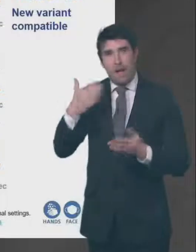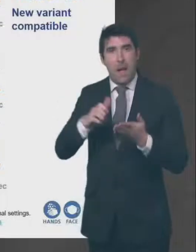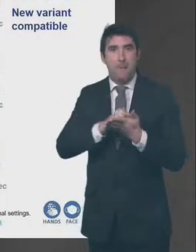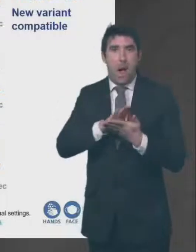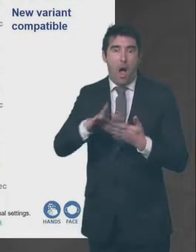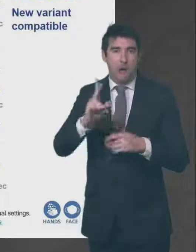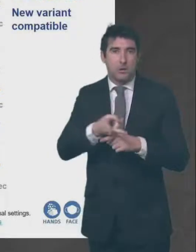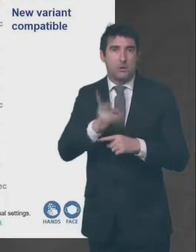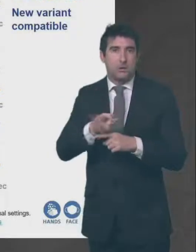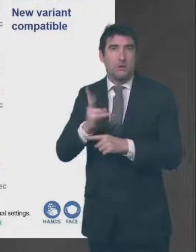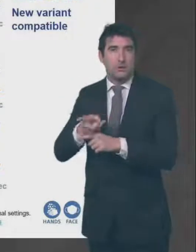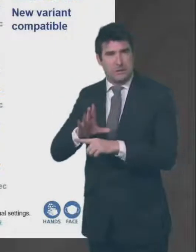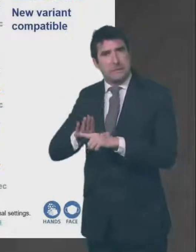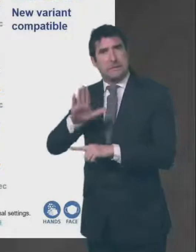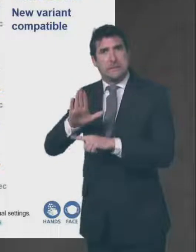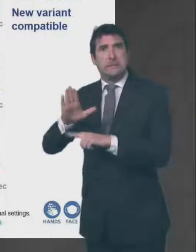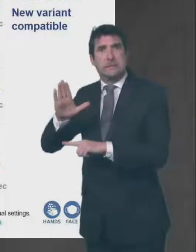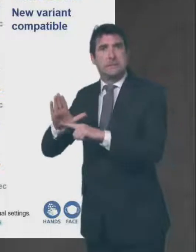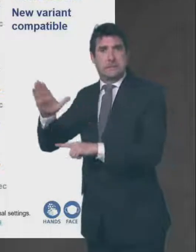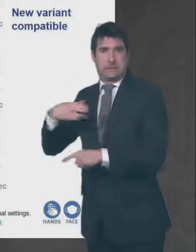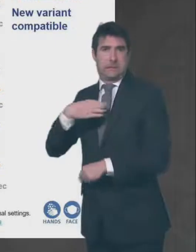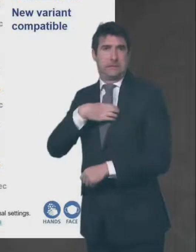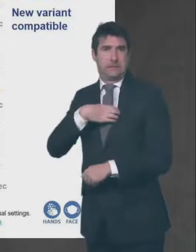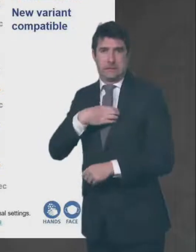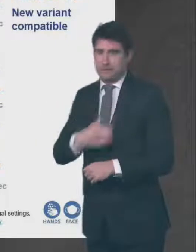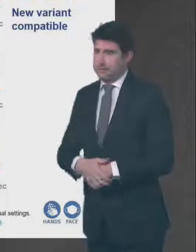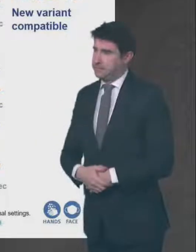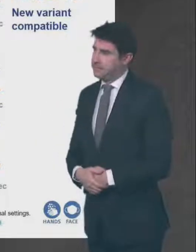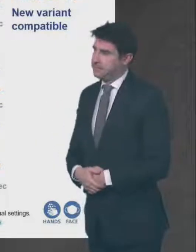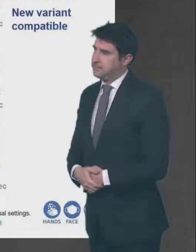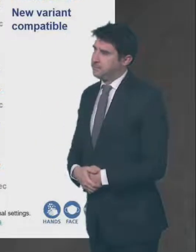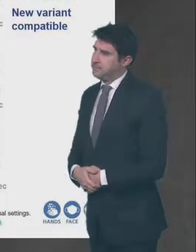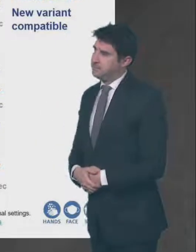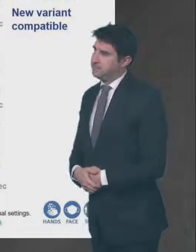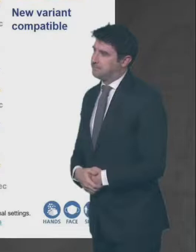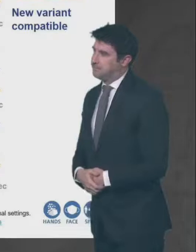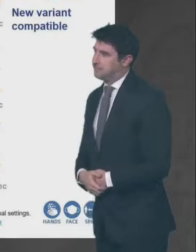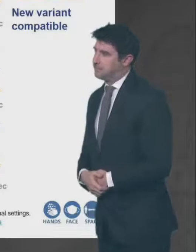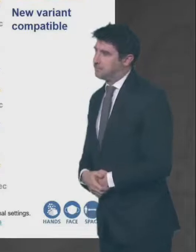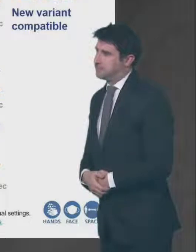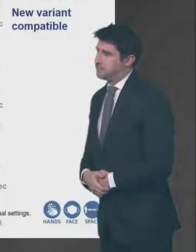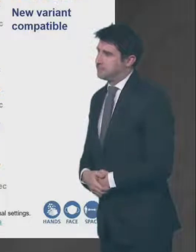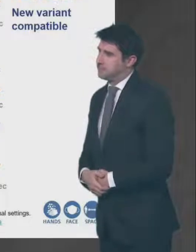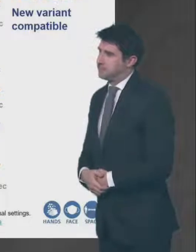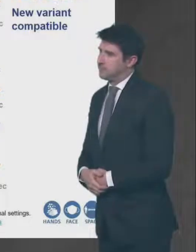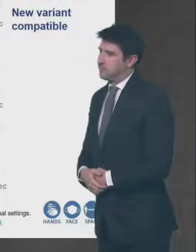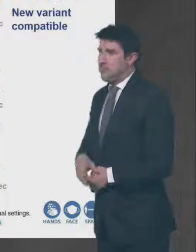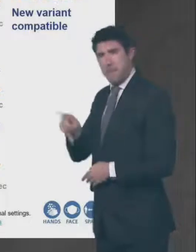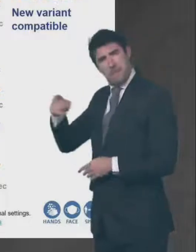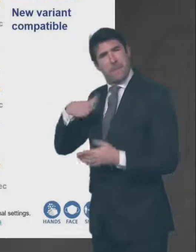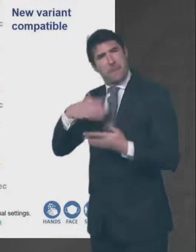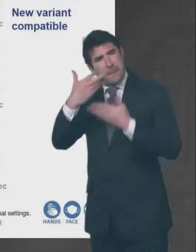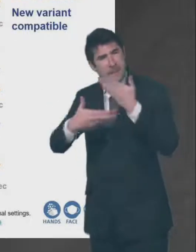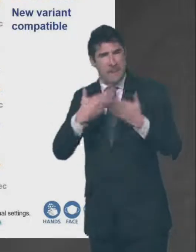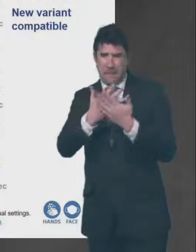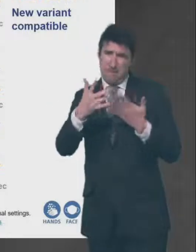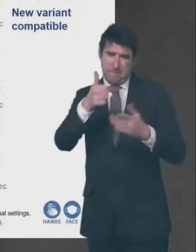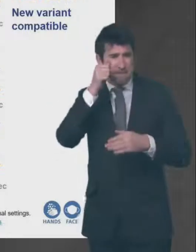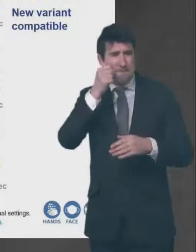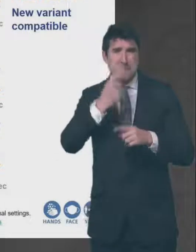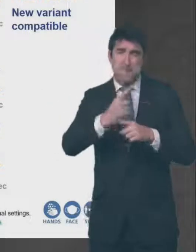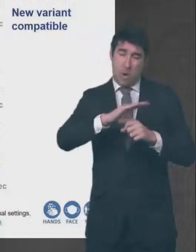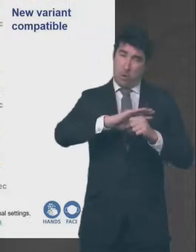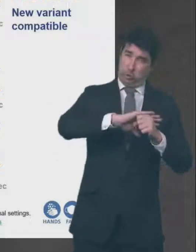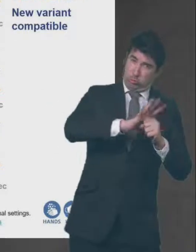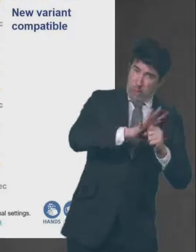A little word on this slide on the new variant coronavirus, which has been reported widely in the